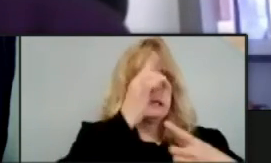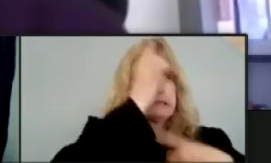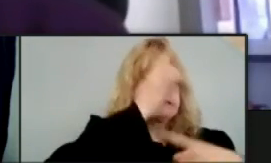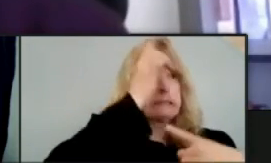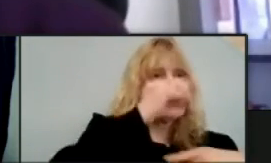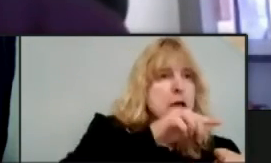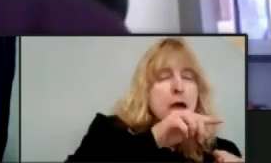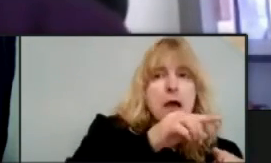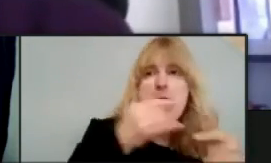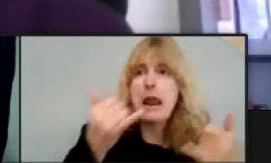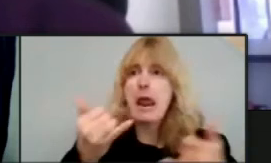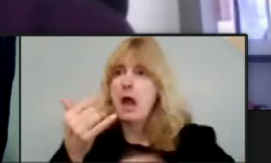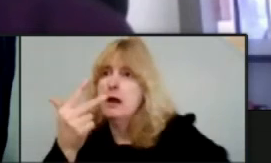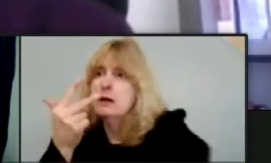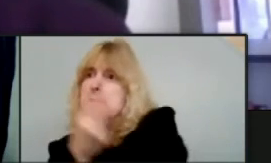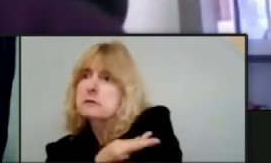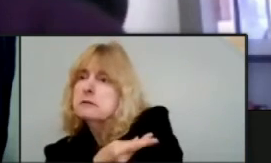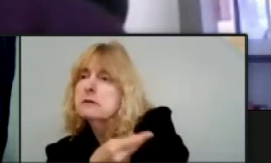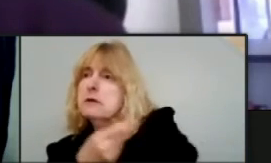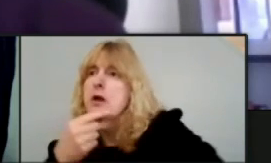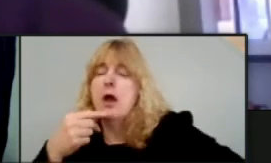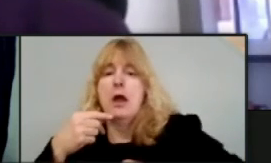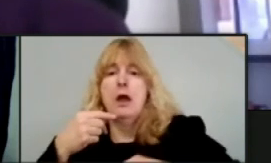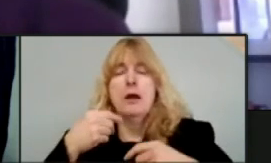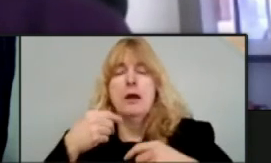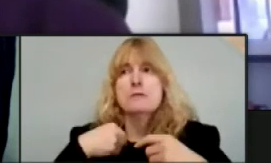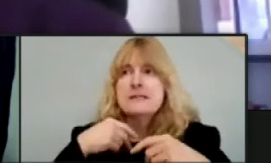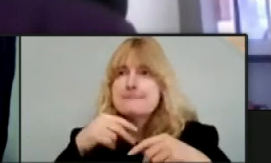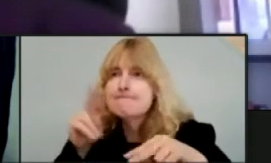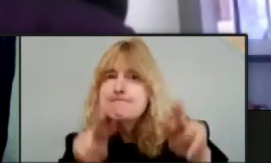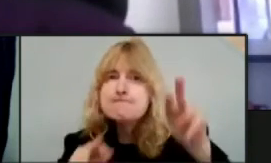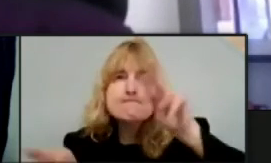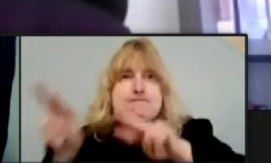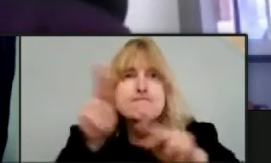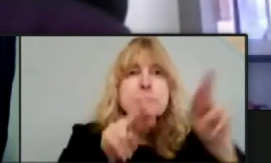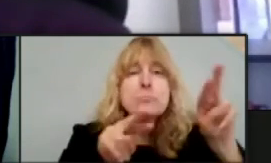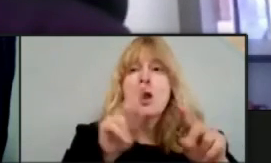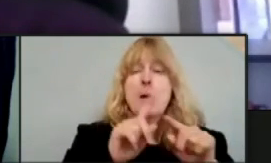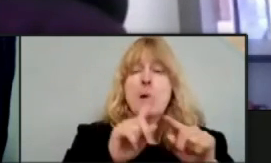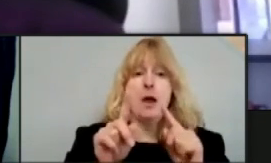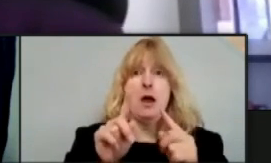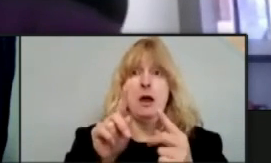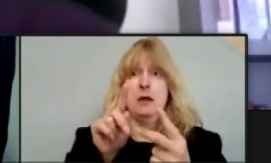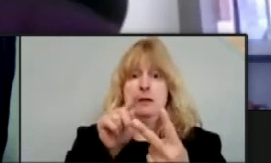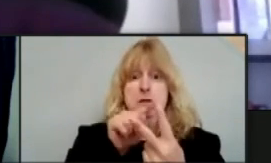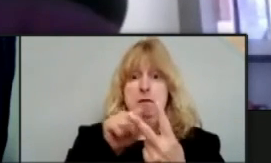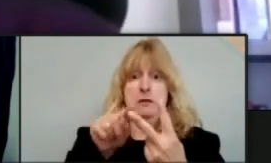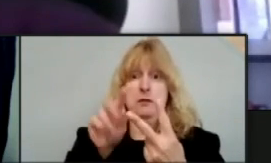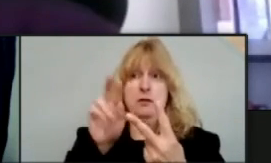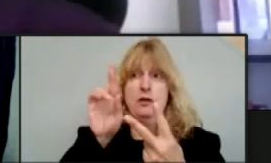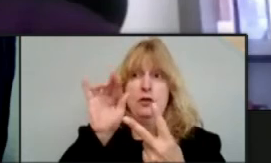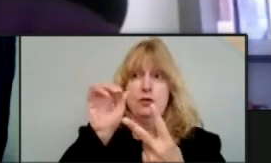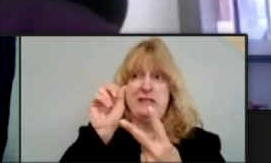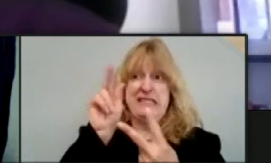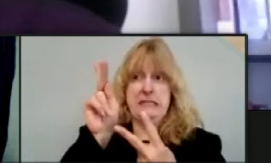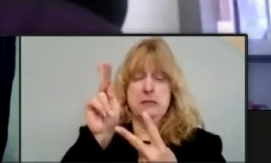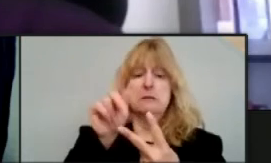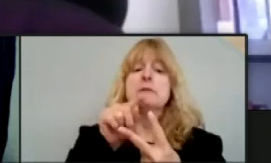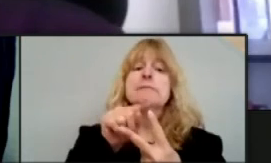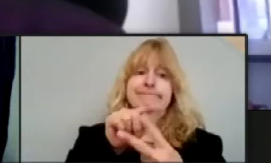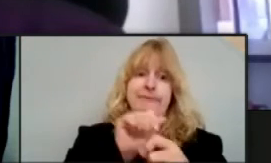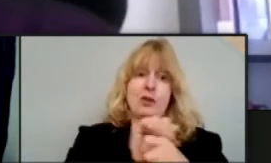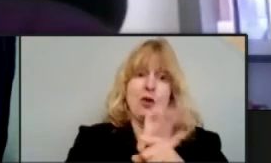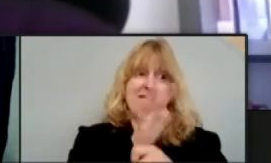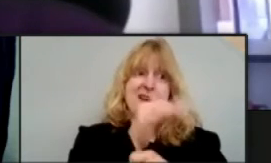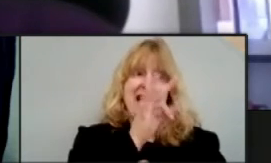we cannot say certain things because we don't know. But of those two risks, the risk of COVID-19, we know. And so I would say